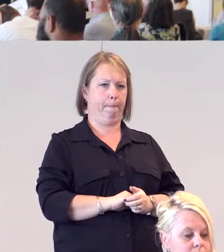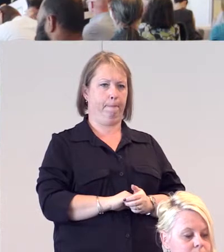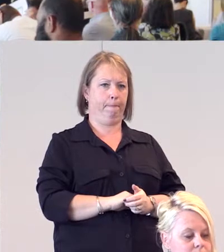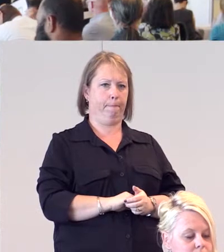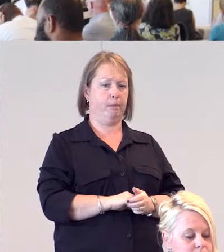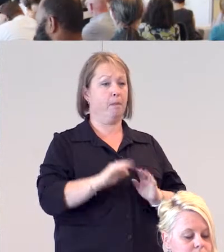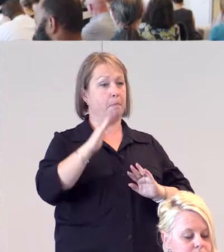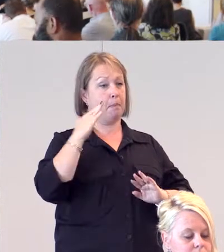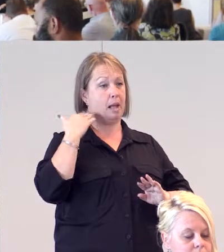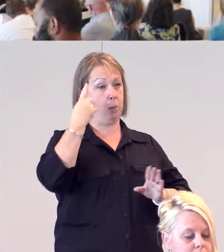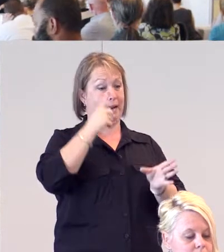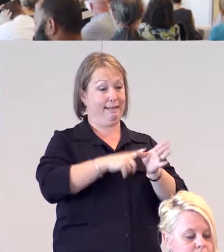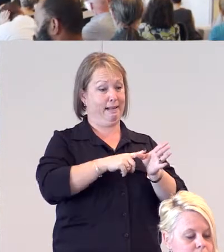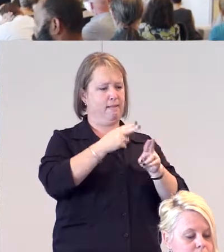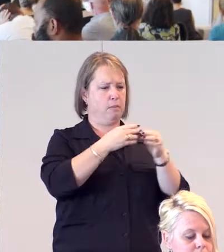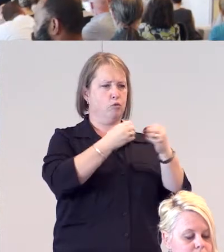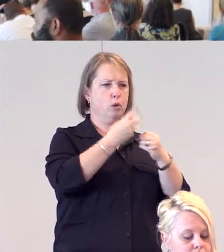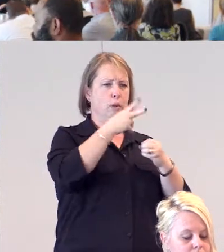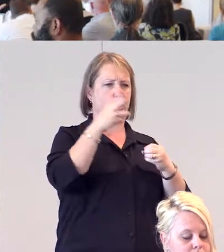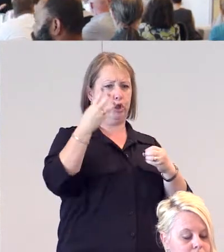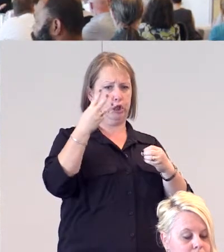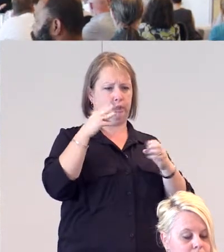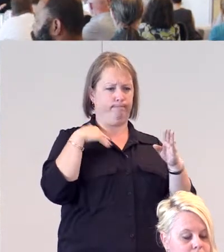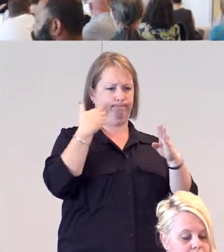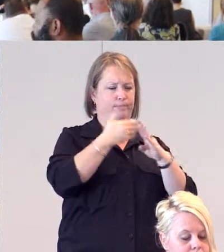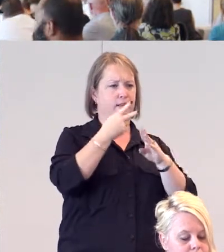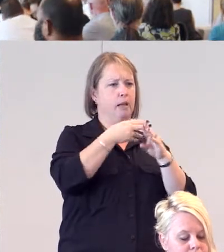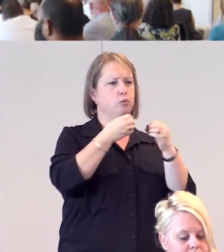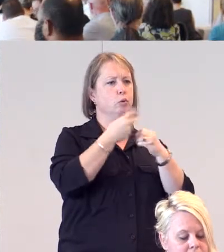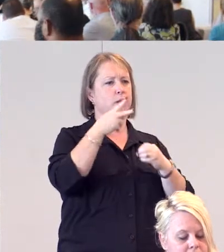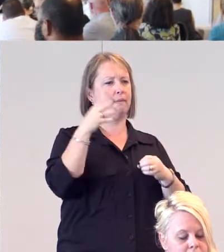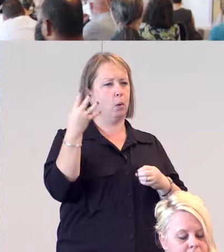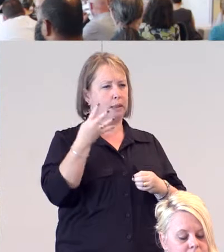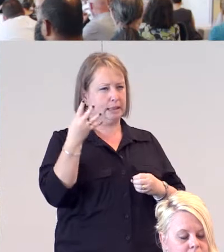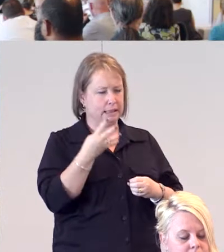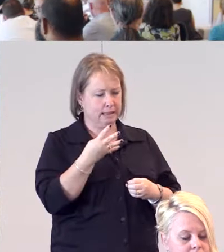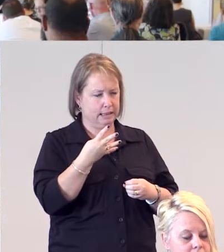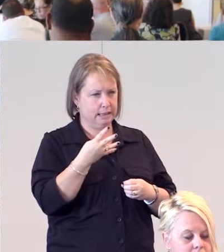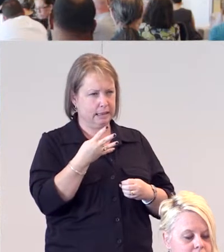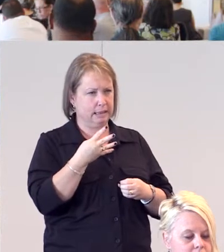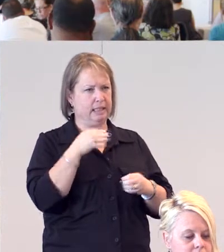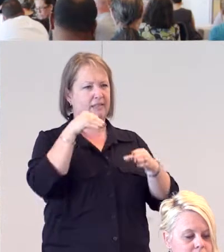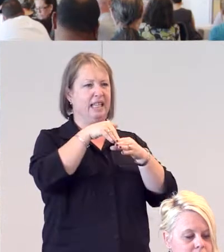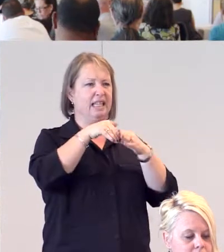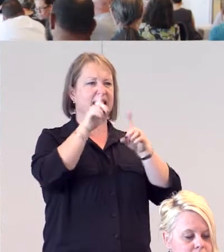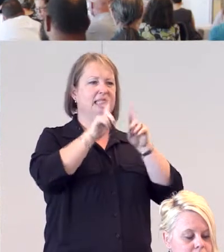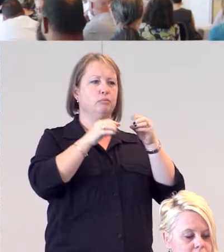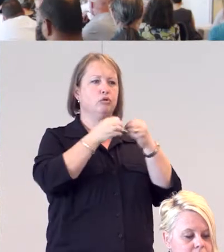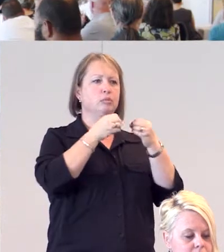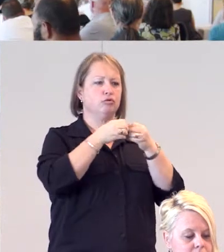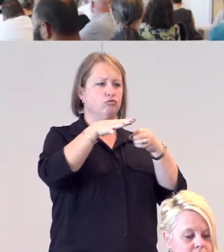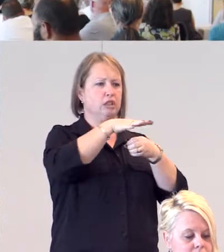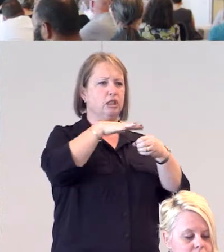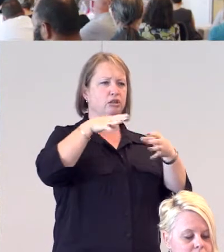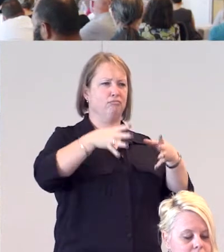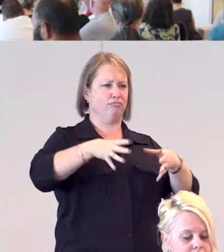the last year, from February 2013 to February 2014, the inner city Brisbane region grew, I think,